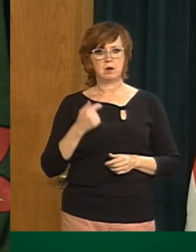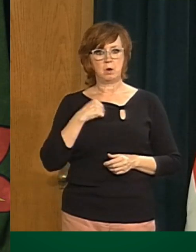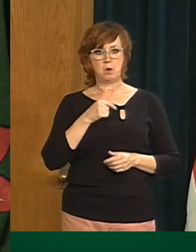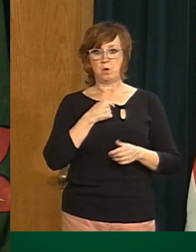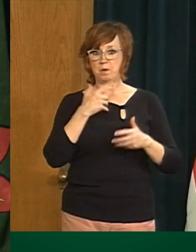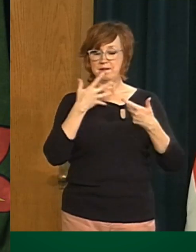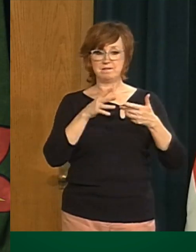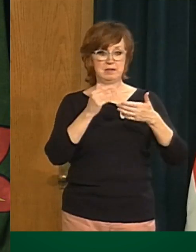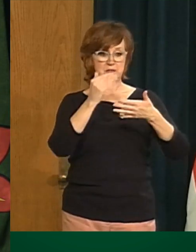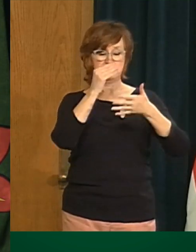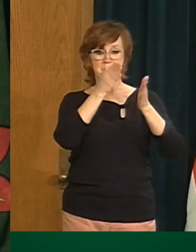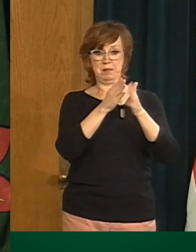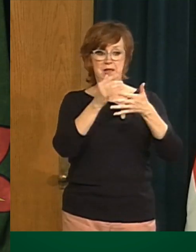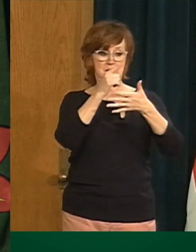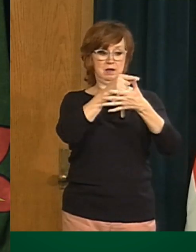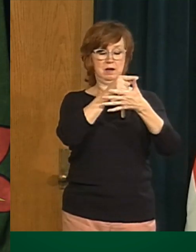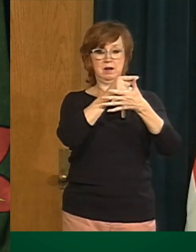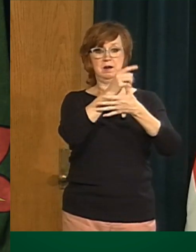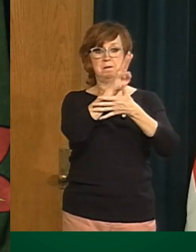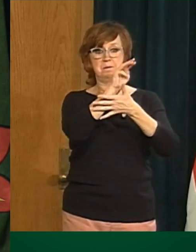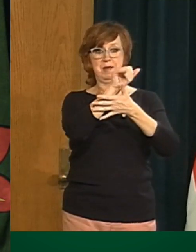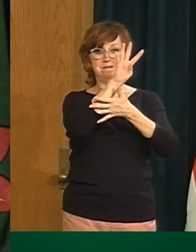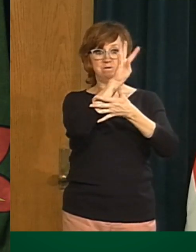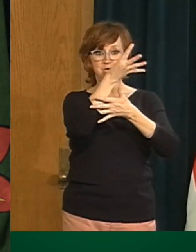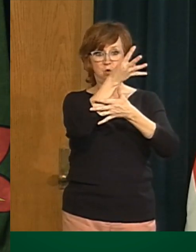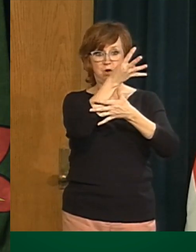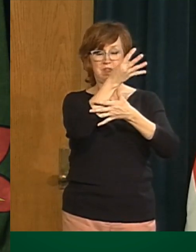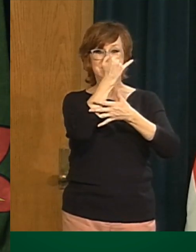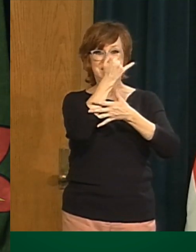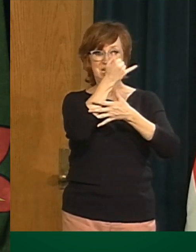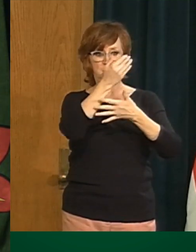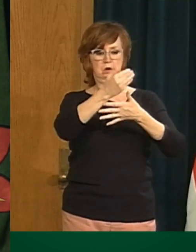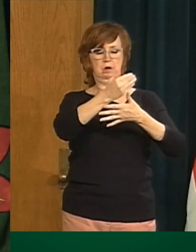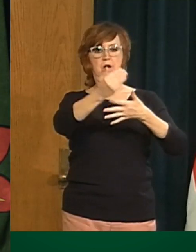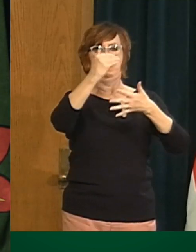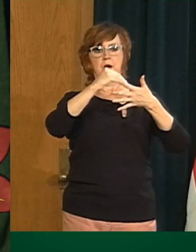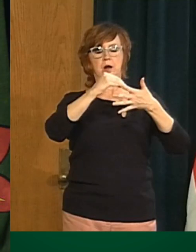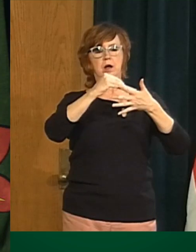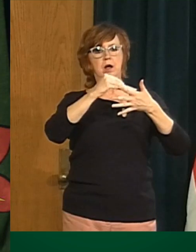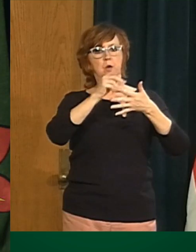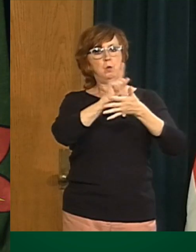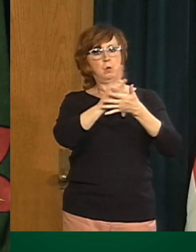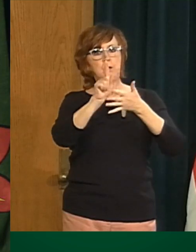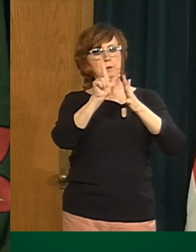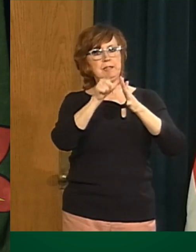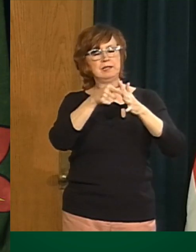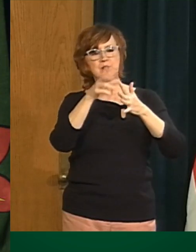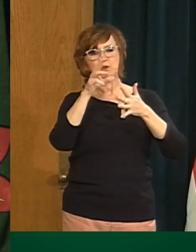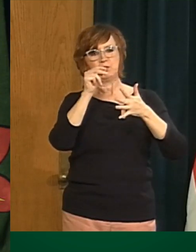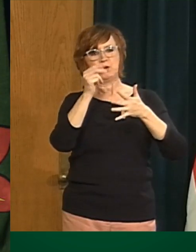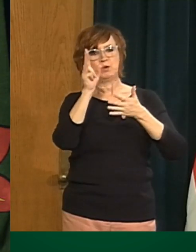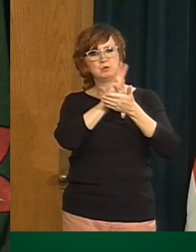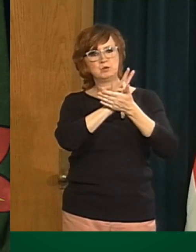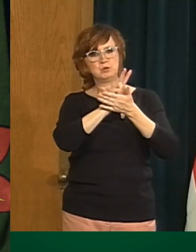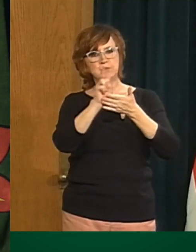Phase 1 and Phase 2, and that's why we have not yet set a date for Phase 3, is so that we can react